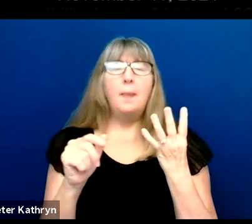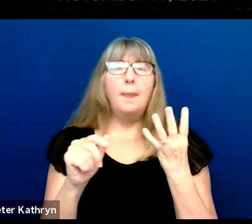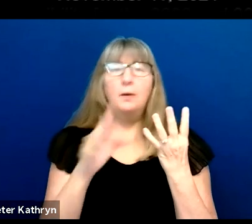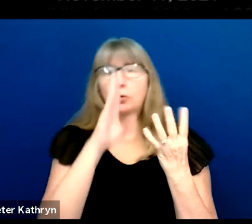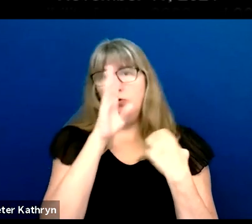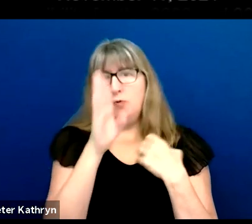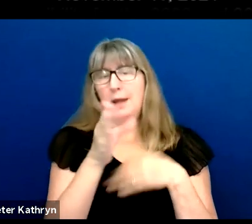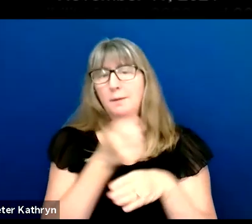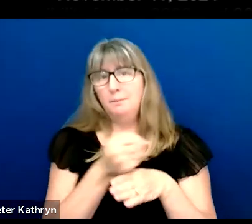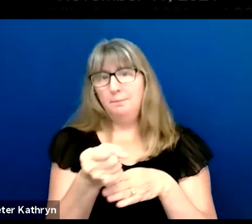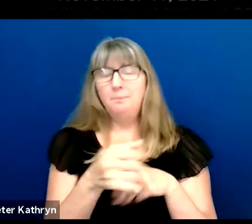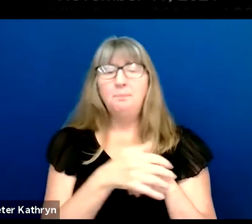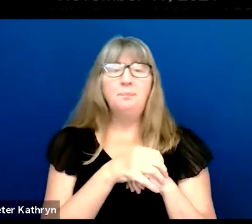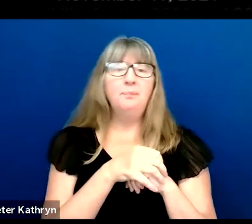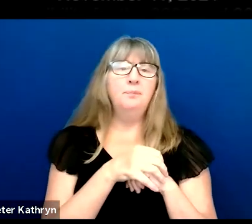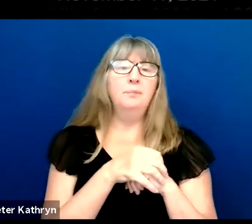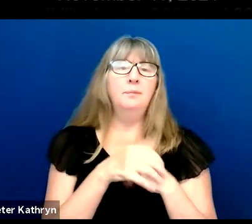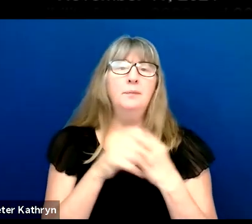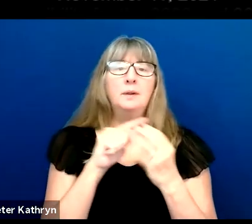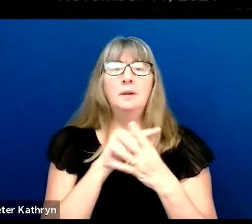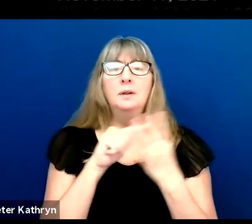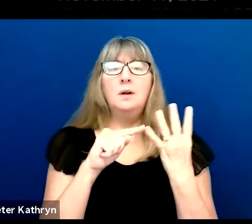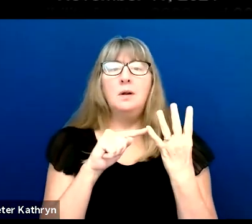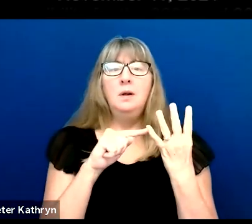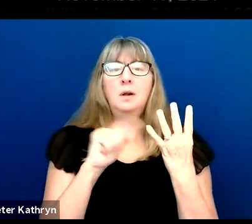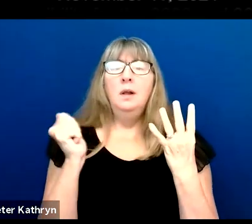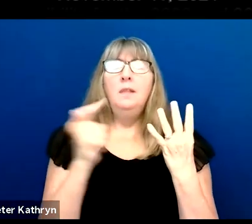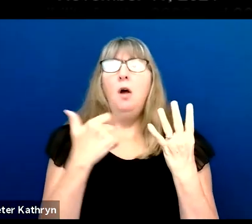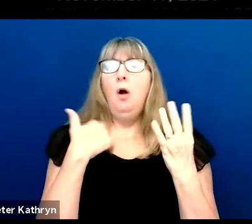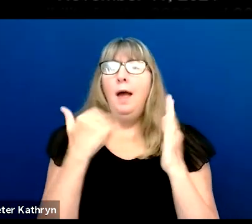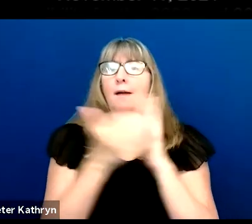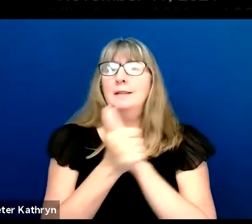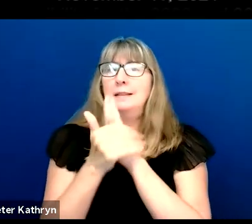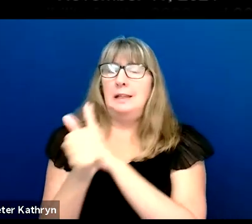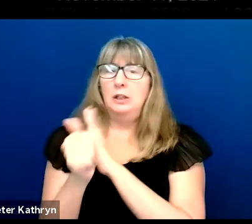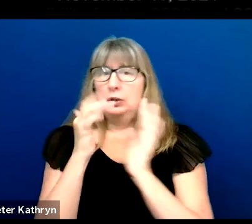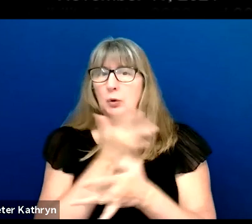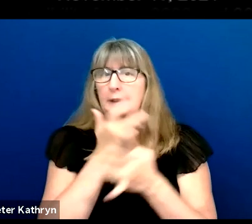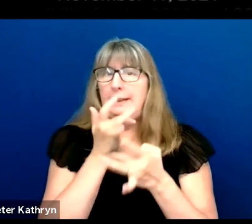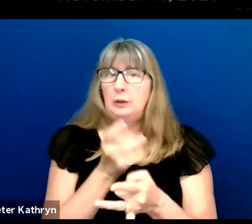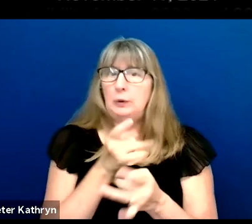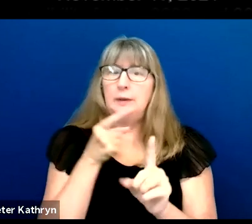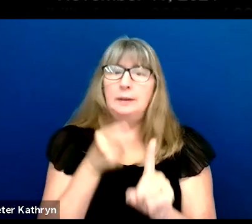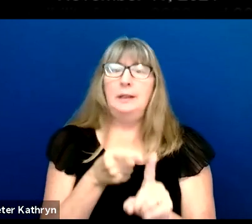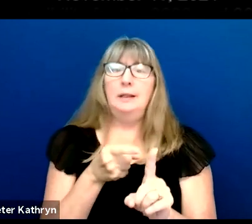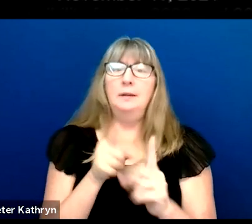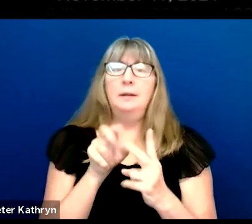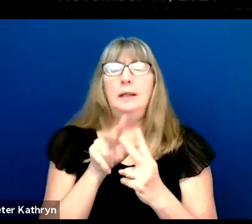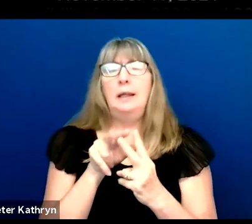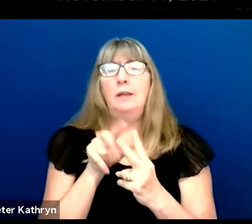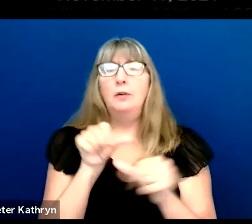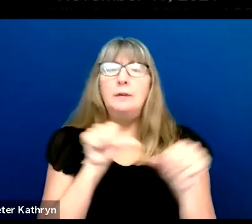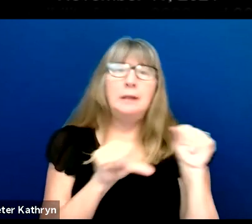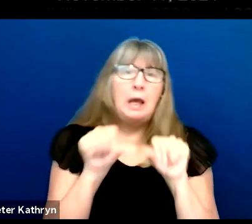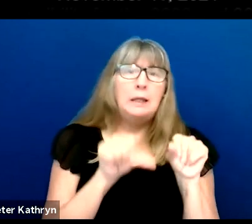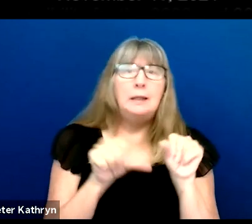assumed, and they all have a skill set and interest in either